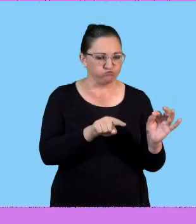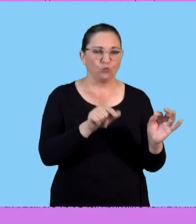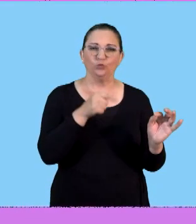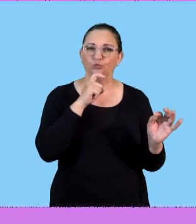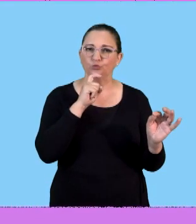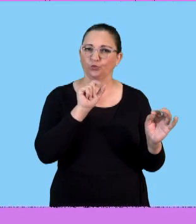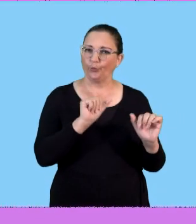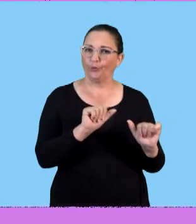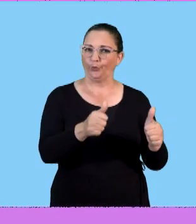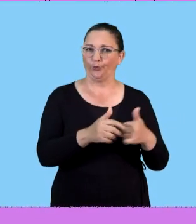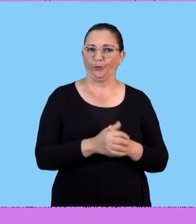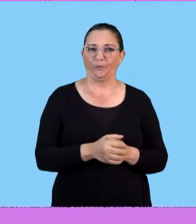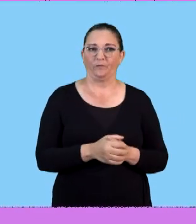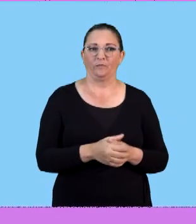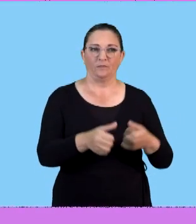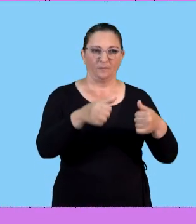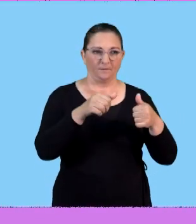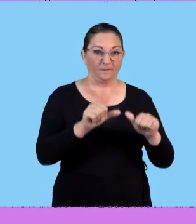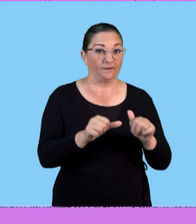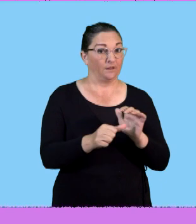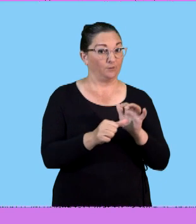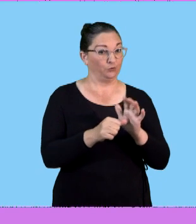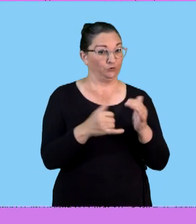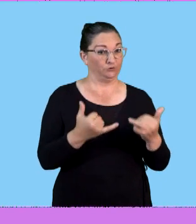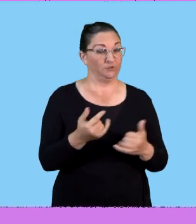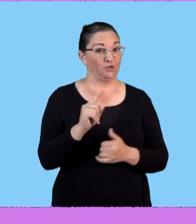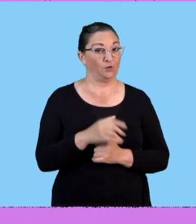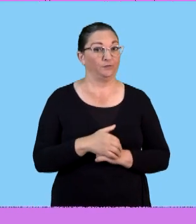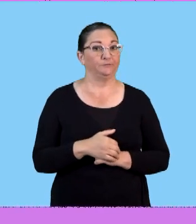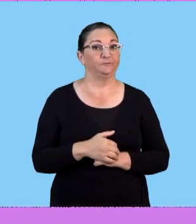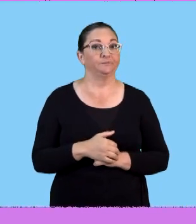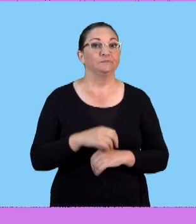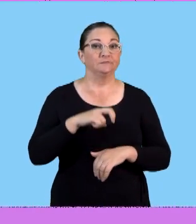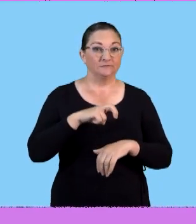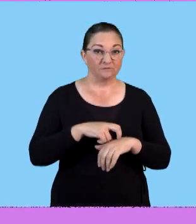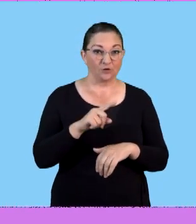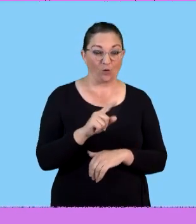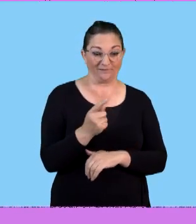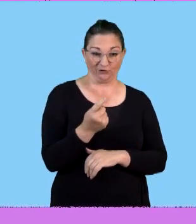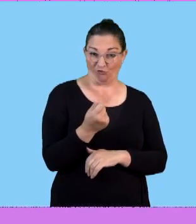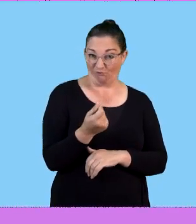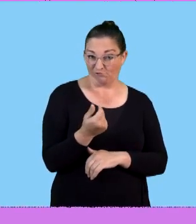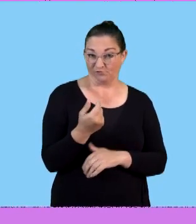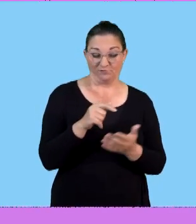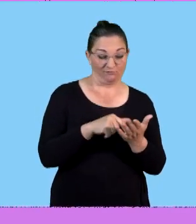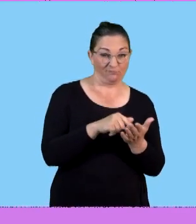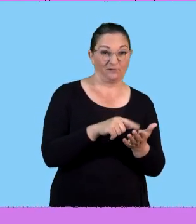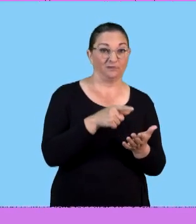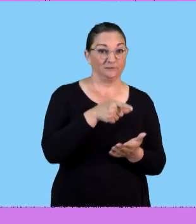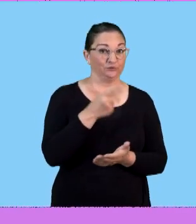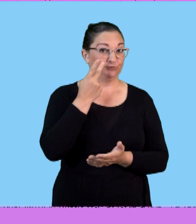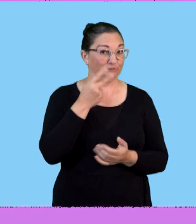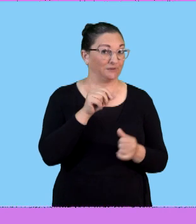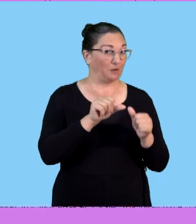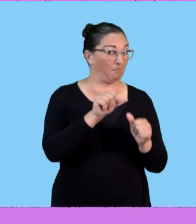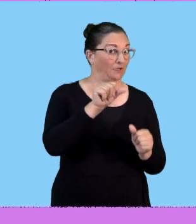successfully, okay? And then very key to our lesson today, you must be able to perform cost calculations based